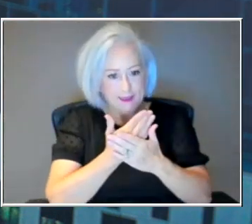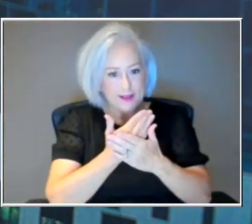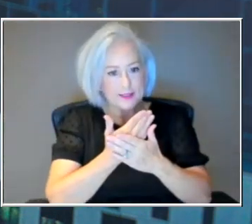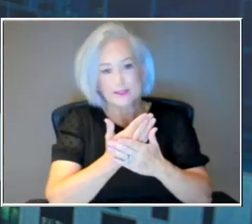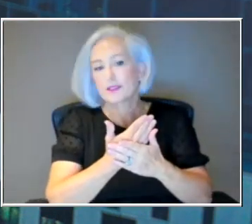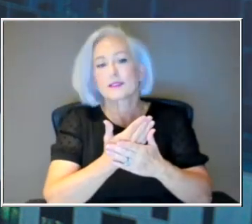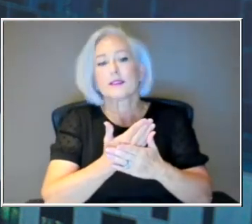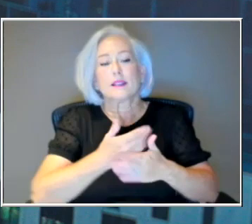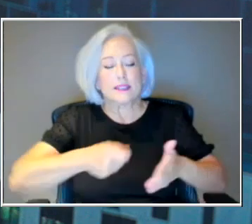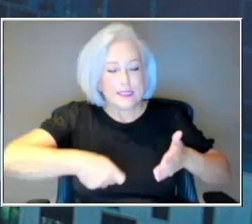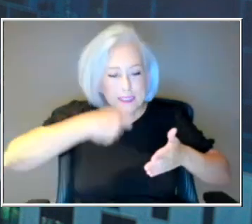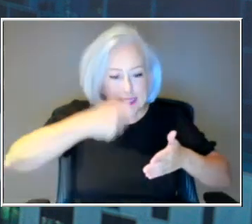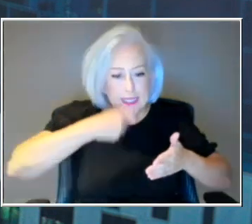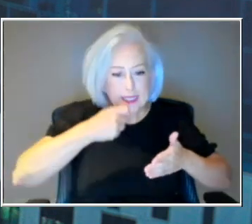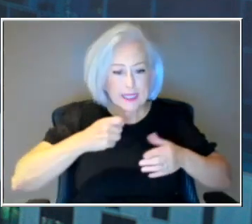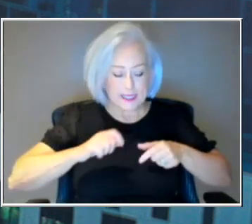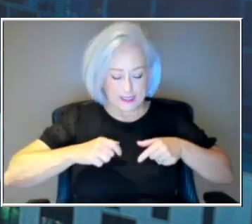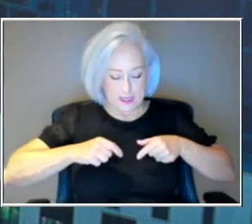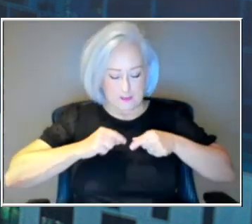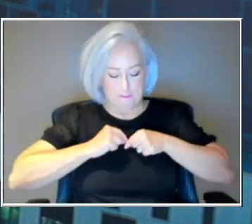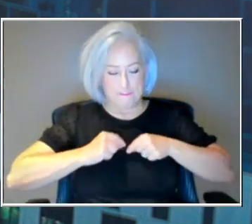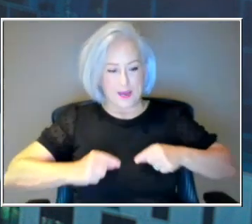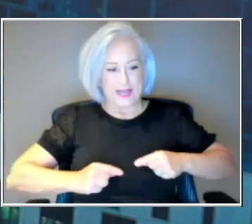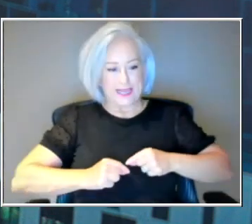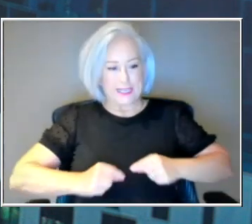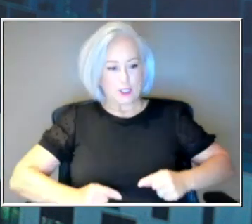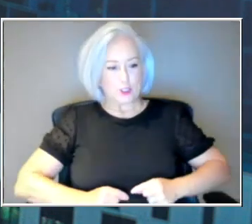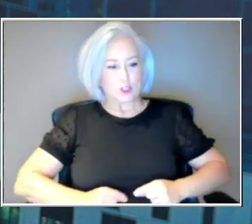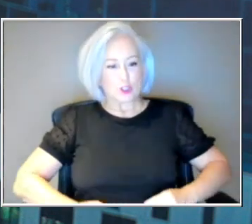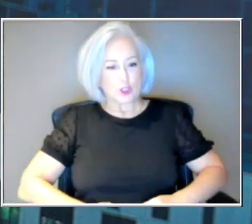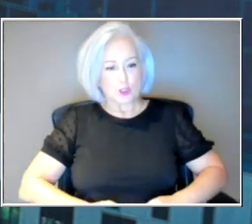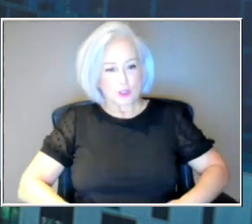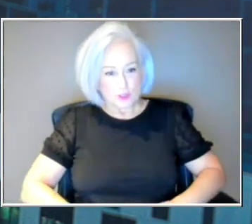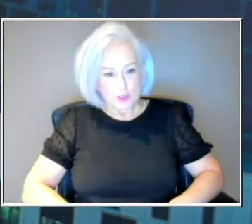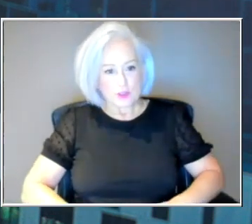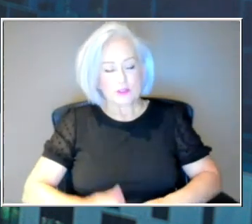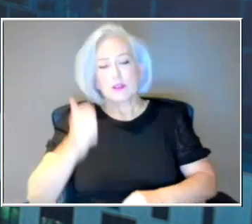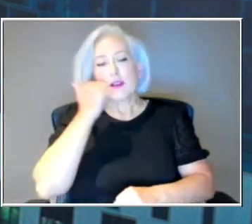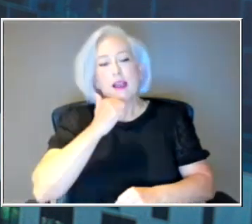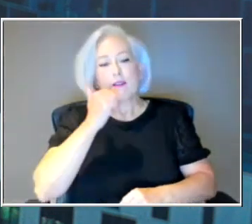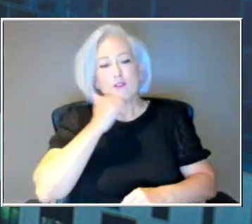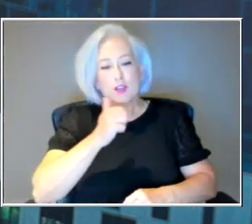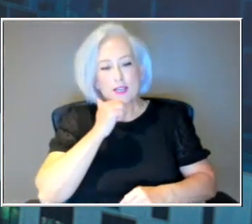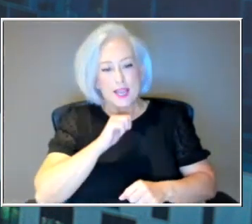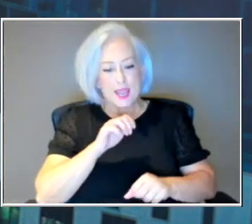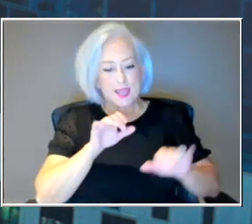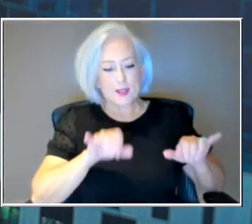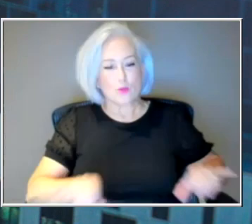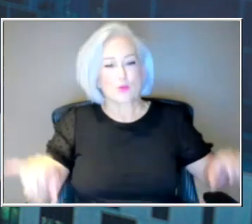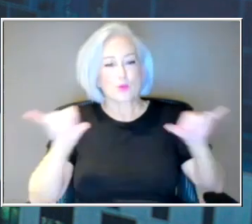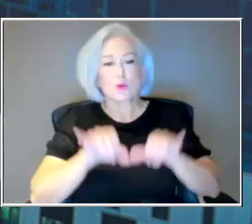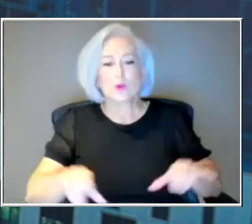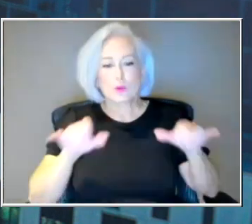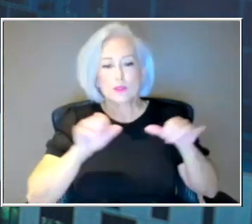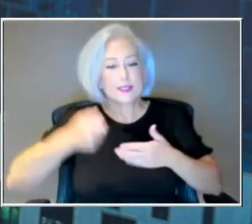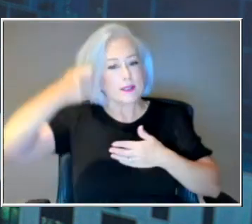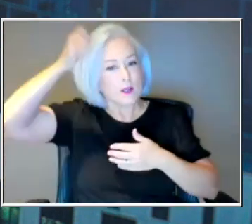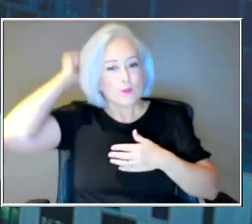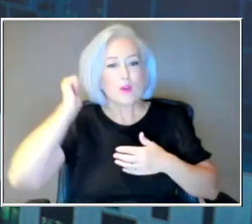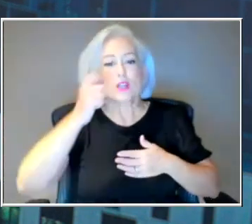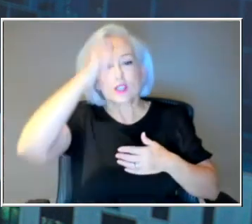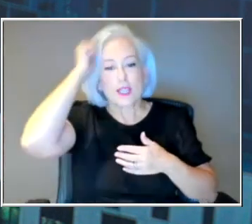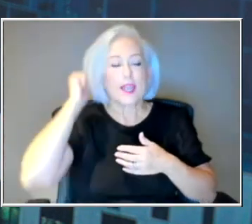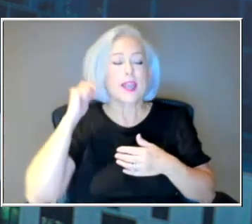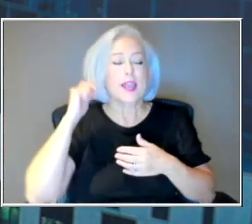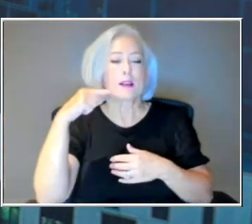buttoning shirts, performing your daily routine with regard to hygiene and grooming. And so both of those